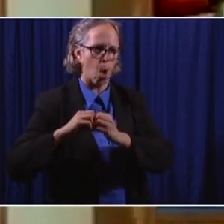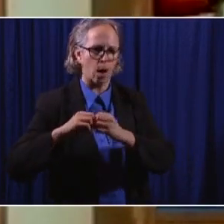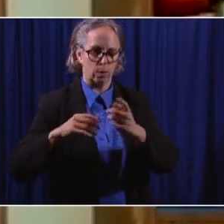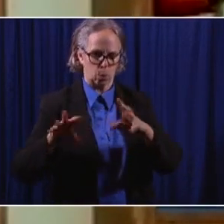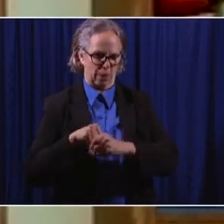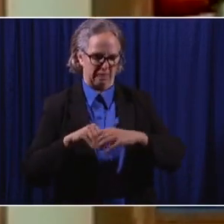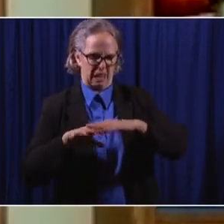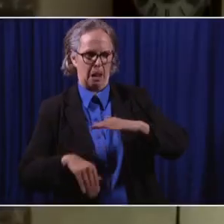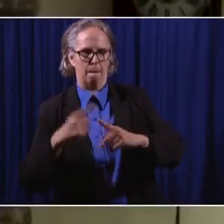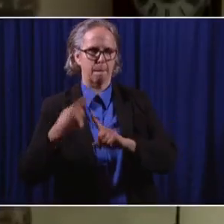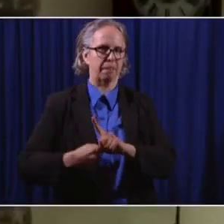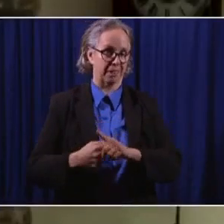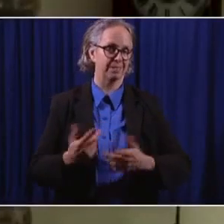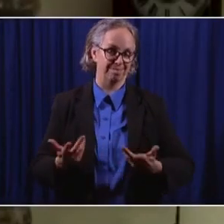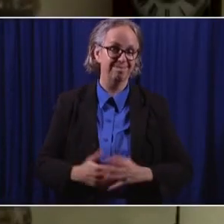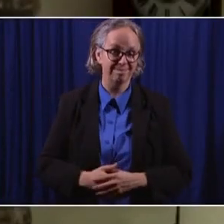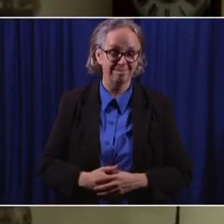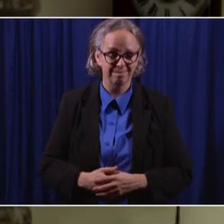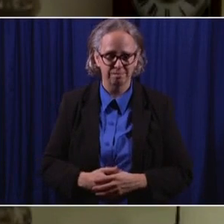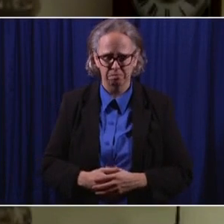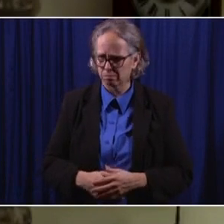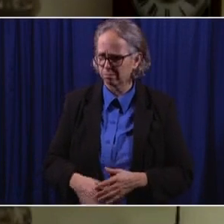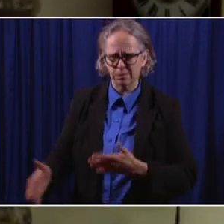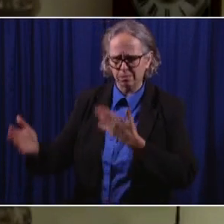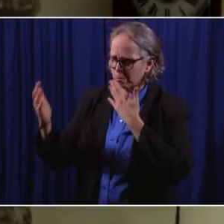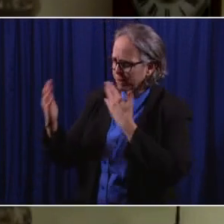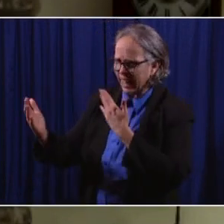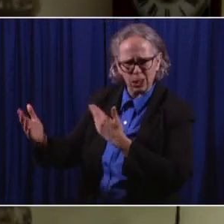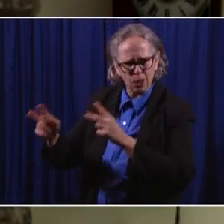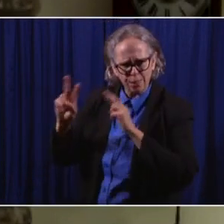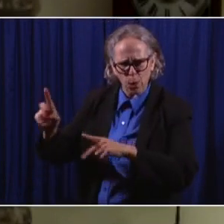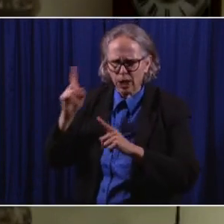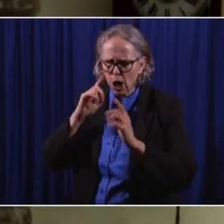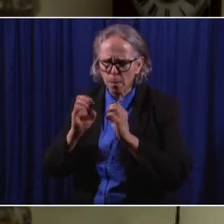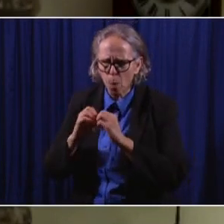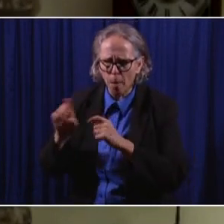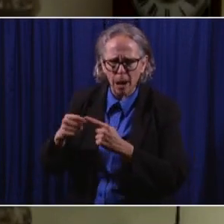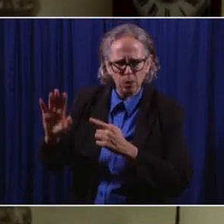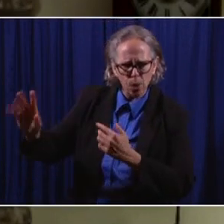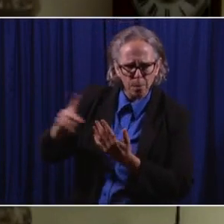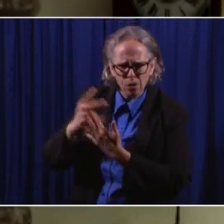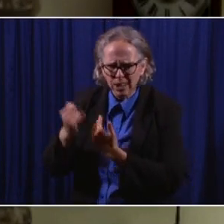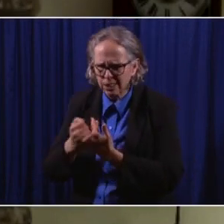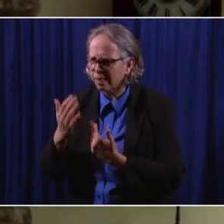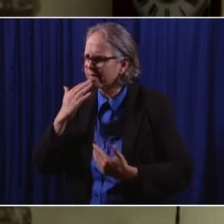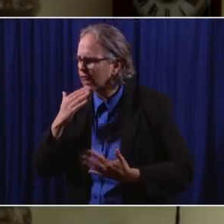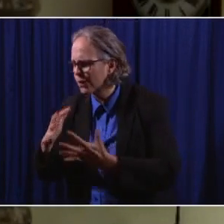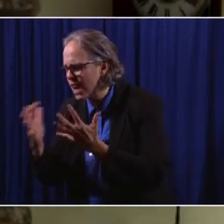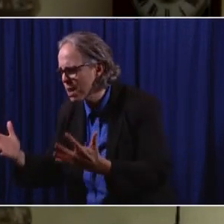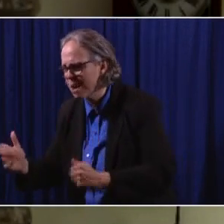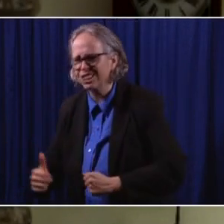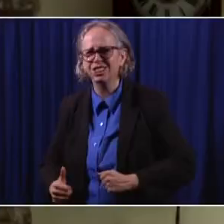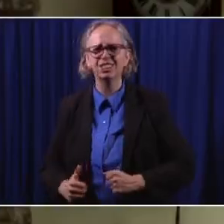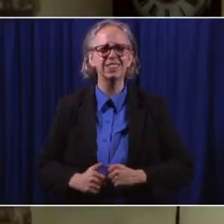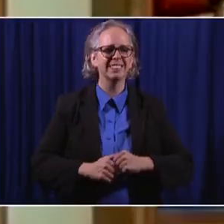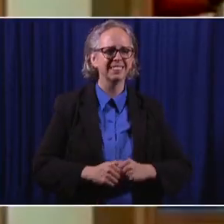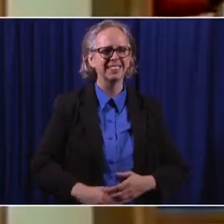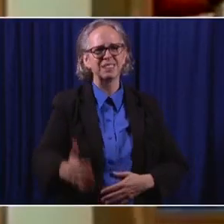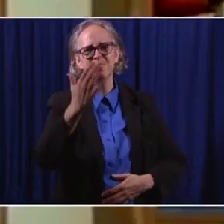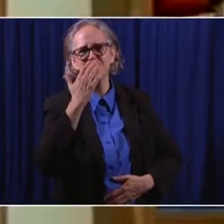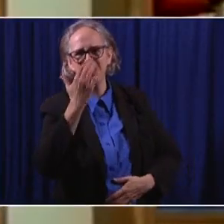Okay. All right. We look forward to hearing more and learning more. Thank you very much. We appreciate it, you being on. Thank you for having me.